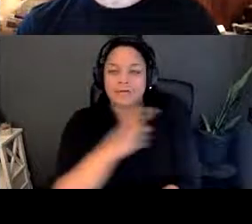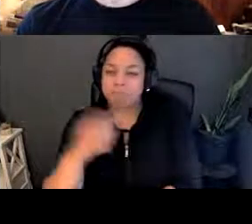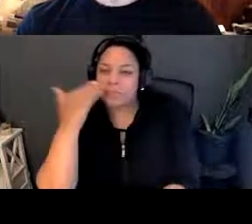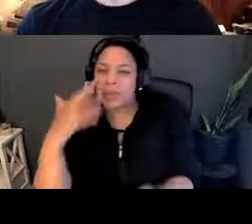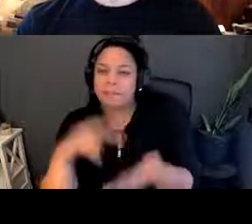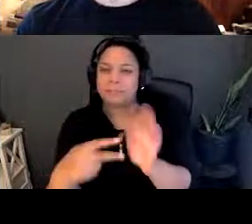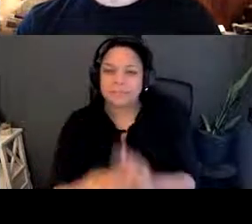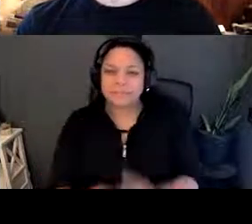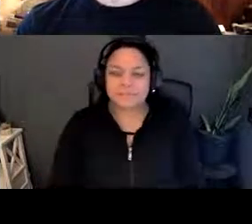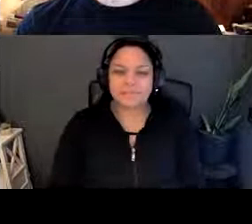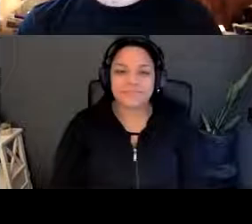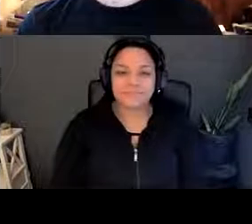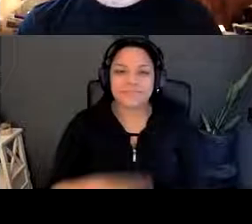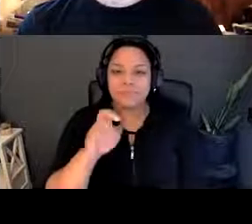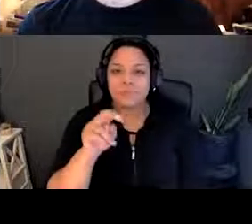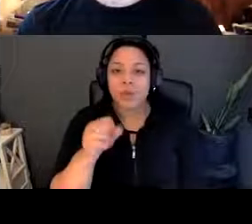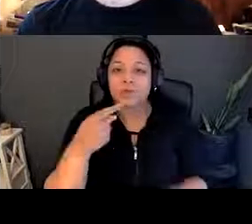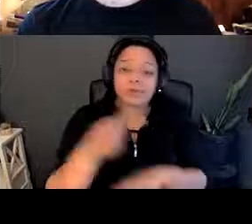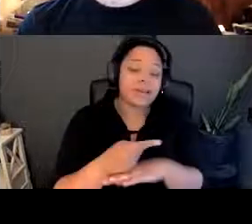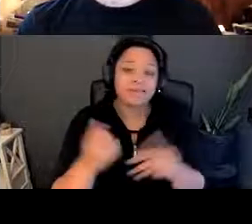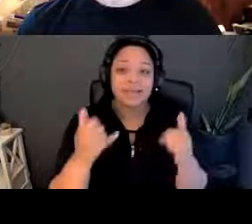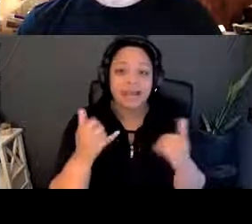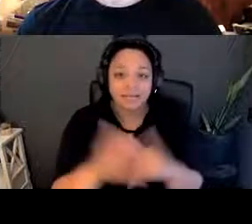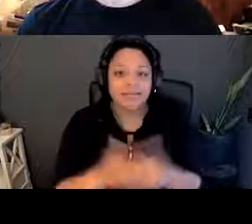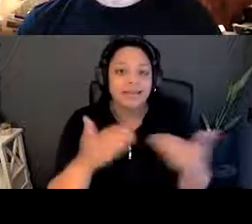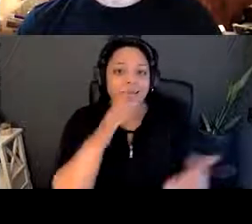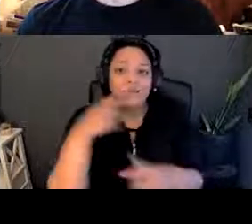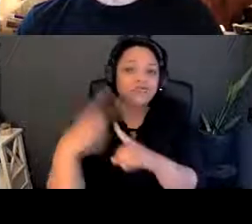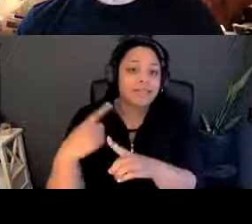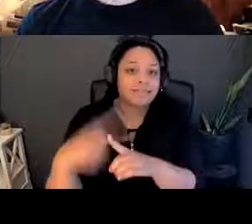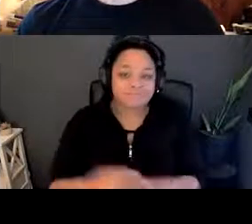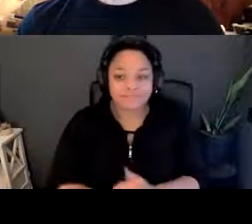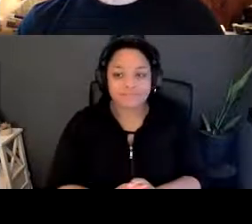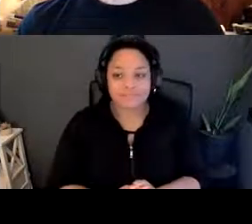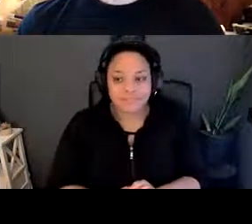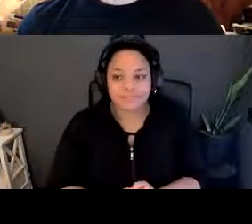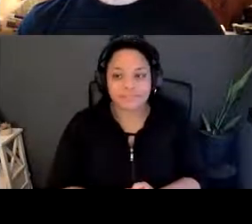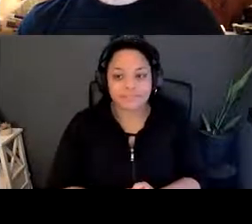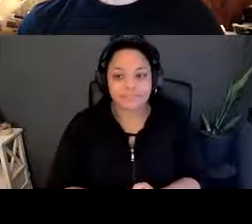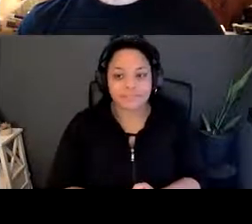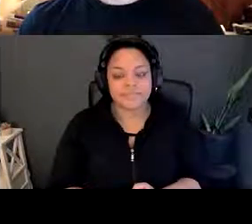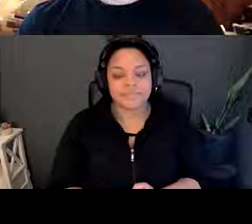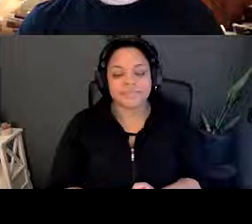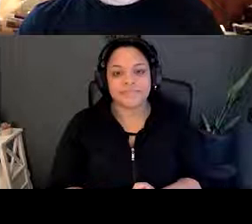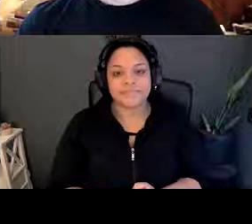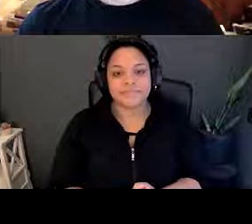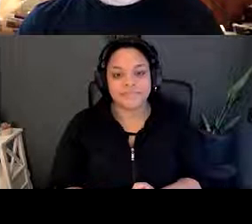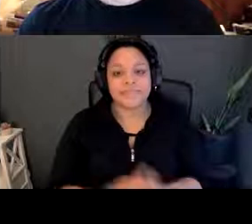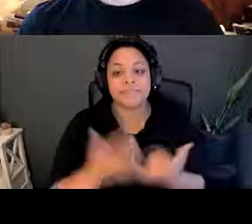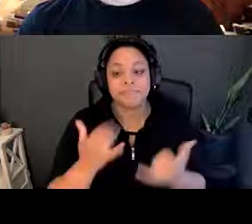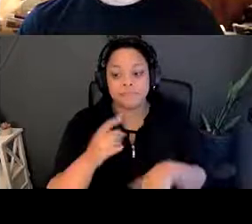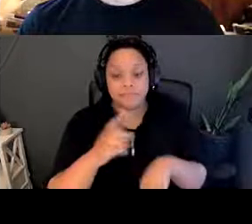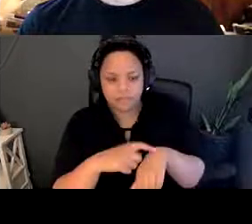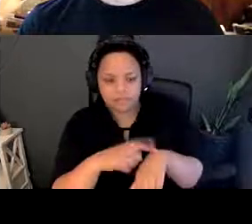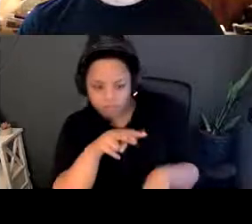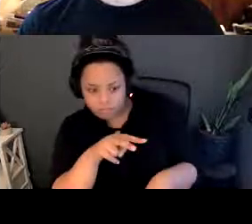is. So it's a Bones Day today. Things are going to be great. All right. I'm going to turn the time, if